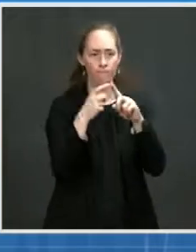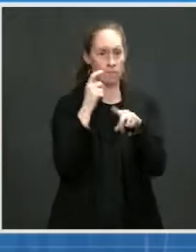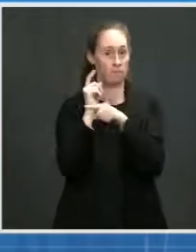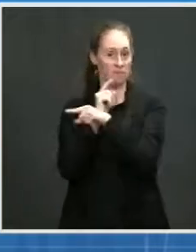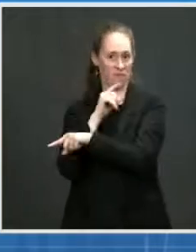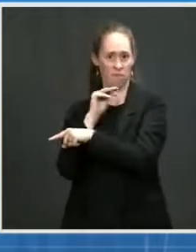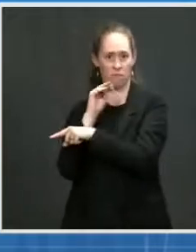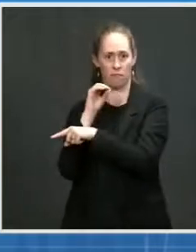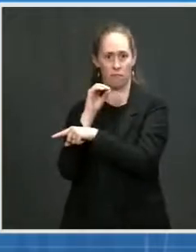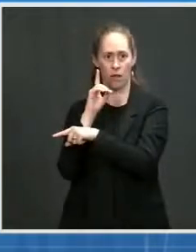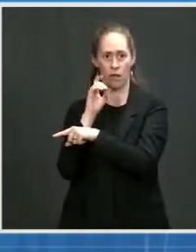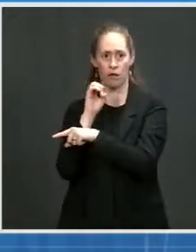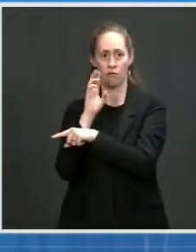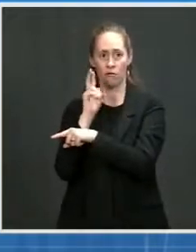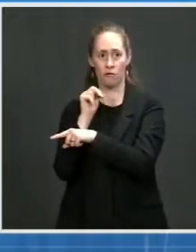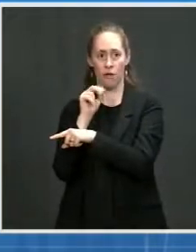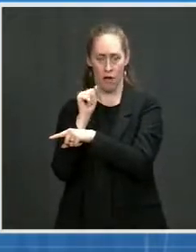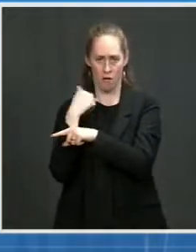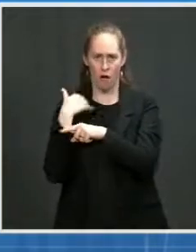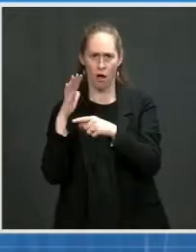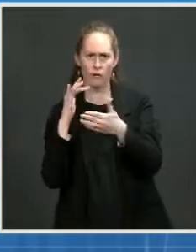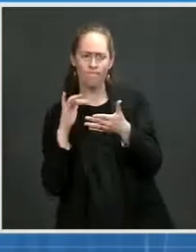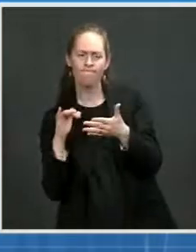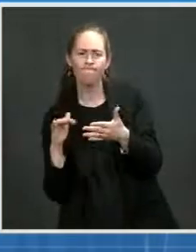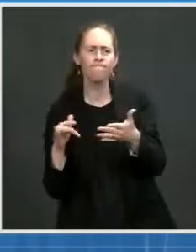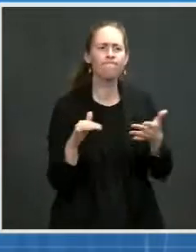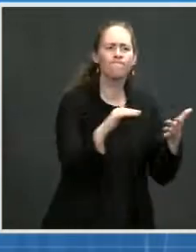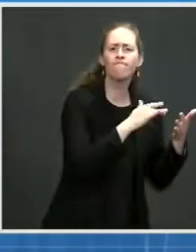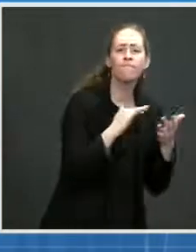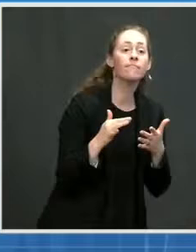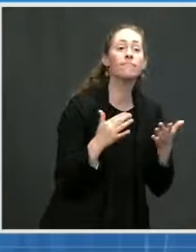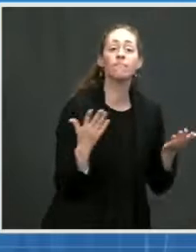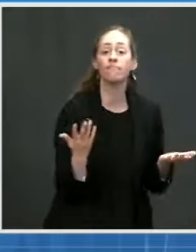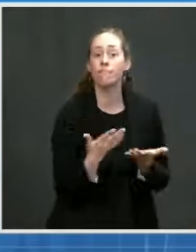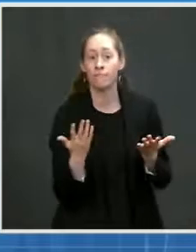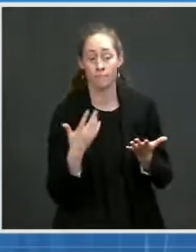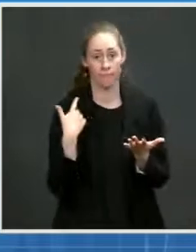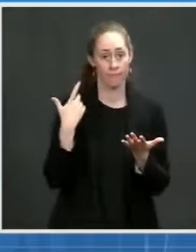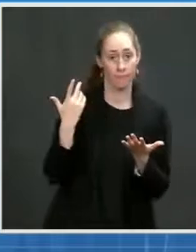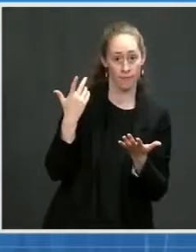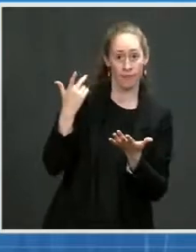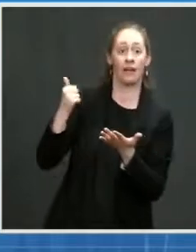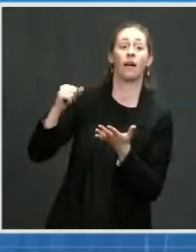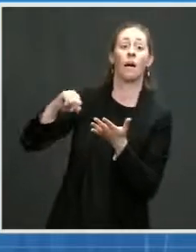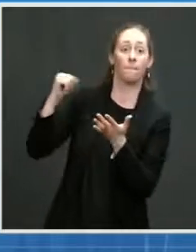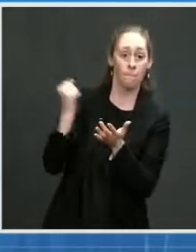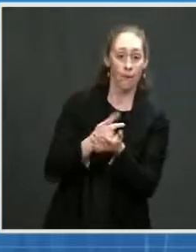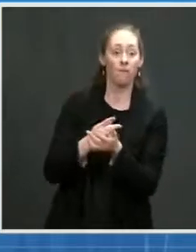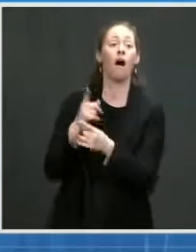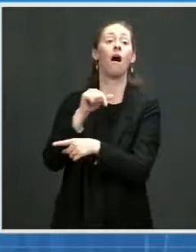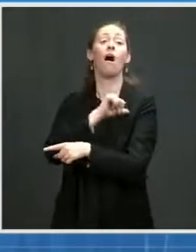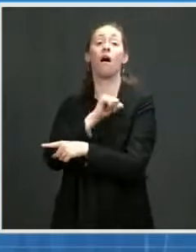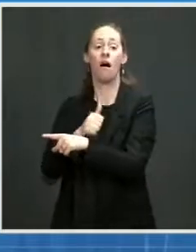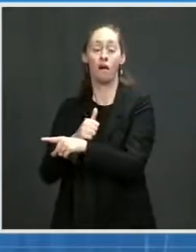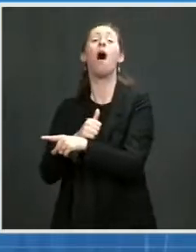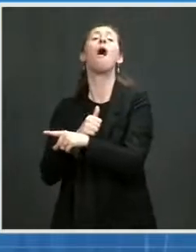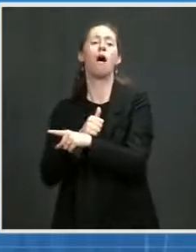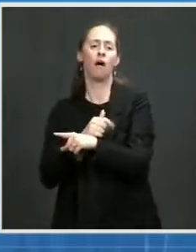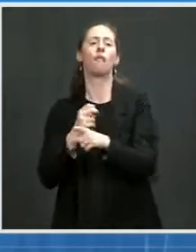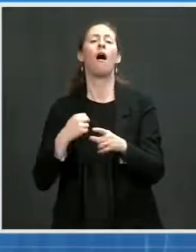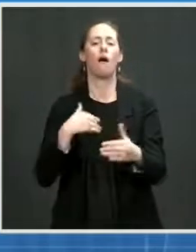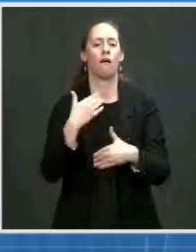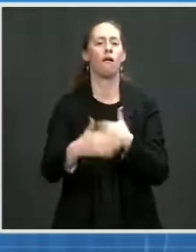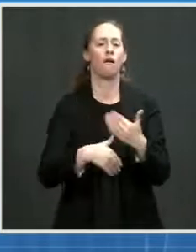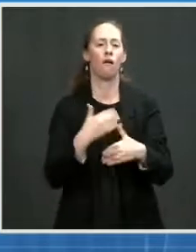beginning of the new fall term, that hopefully we'll be able to get adolescent vaccine, high